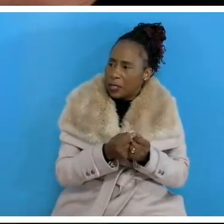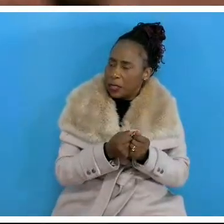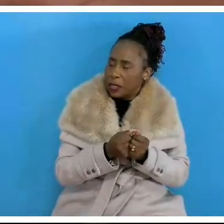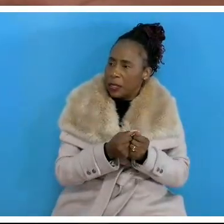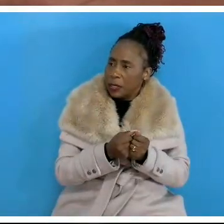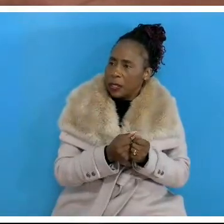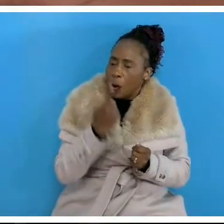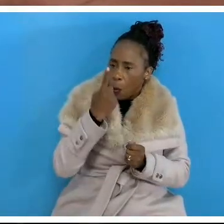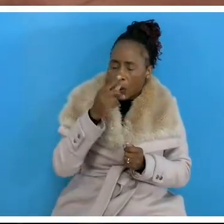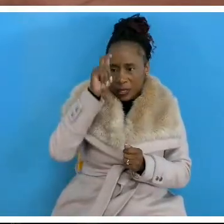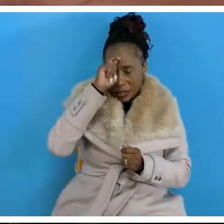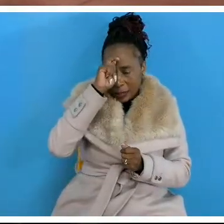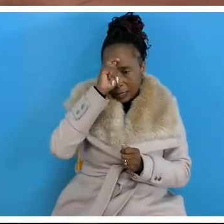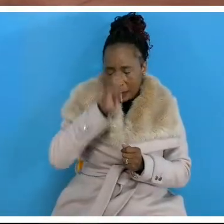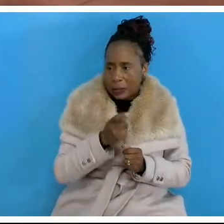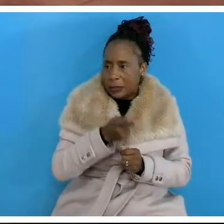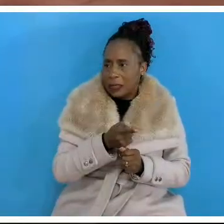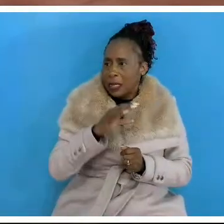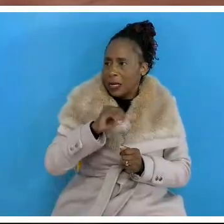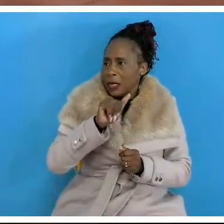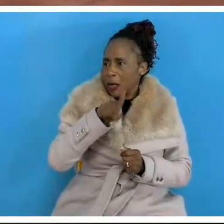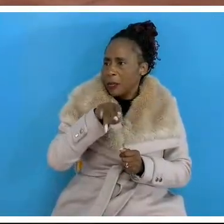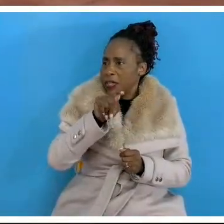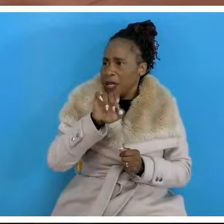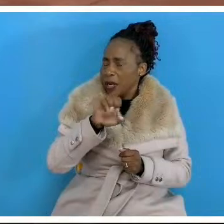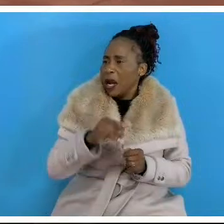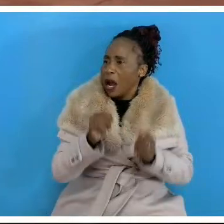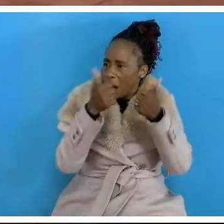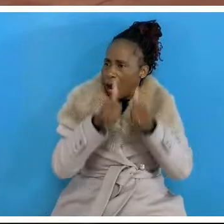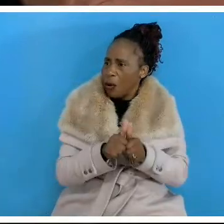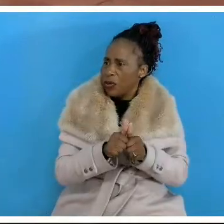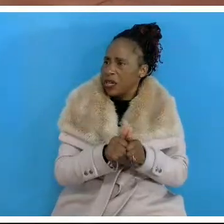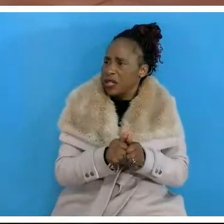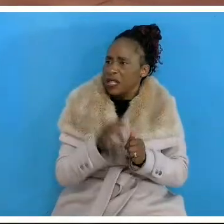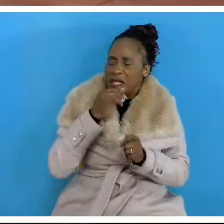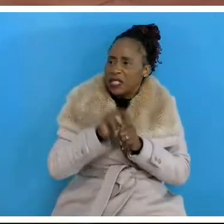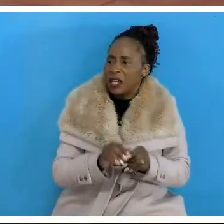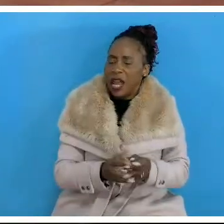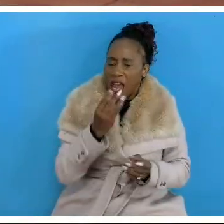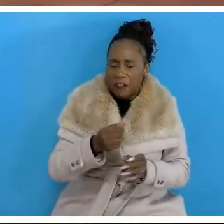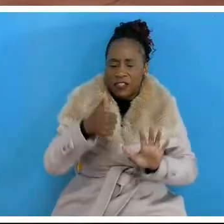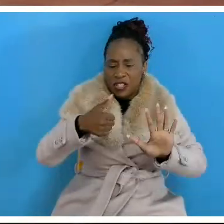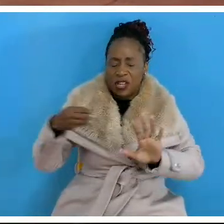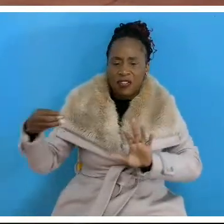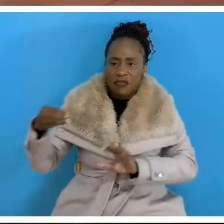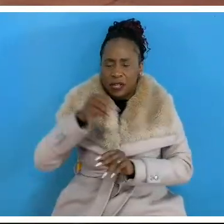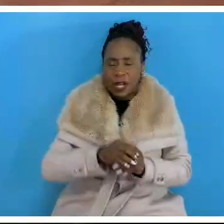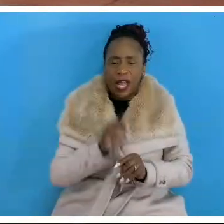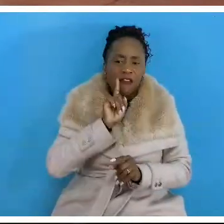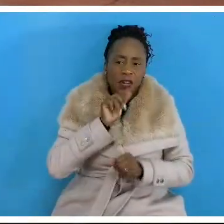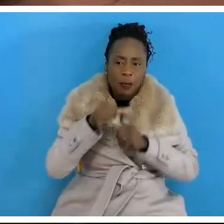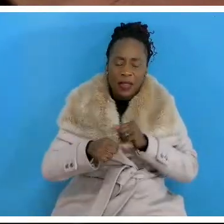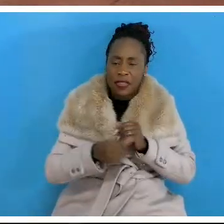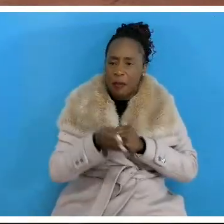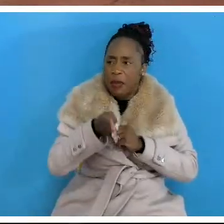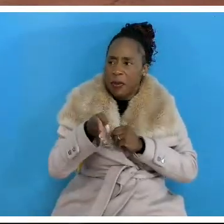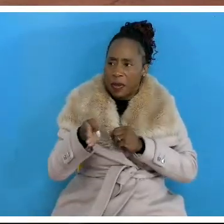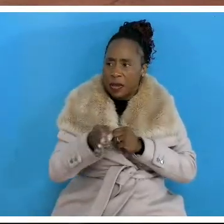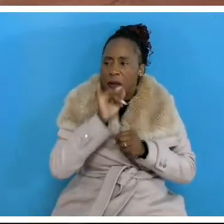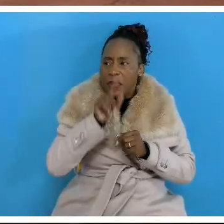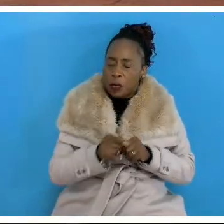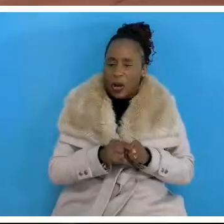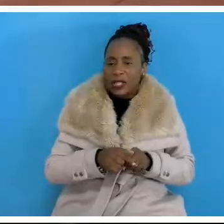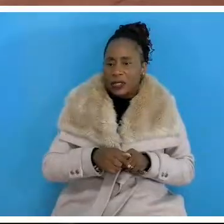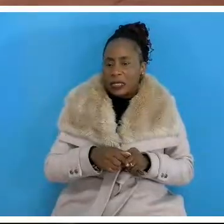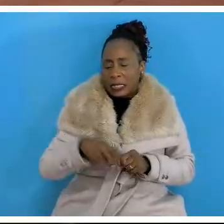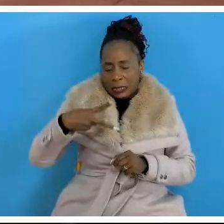in my one son's Capitec account. They declined him. They said he's got, there's 600 rand going in your account every month, which means you got the second